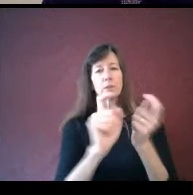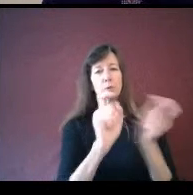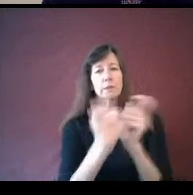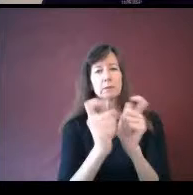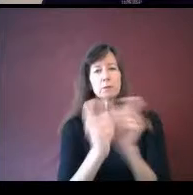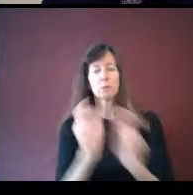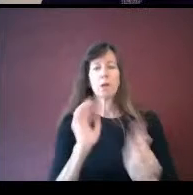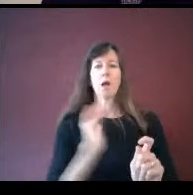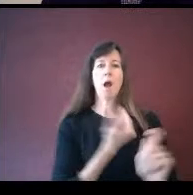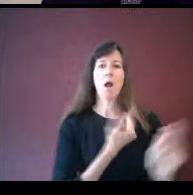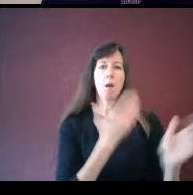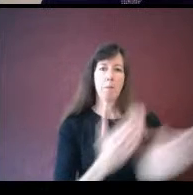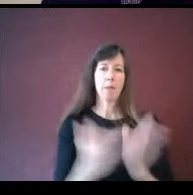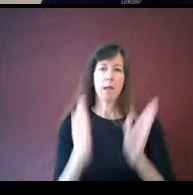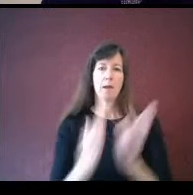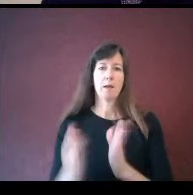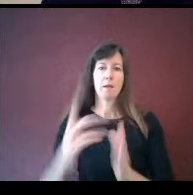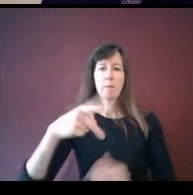we at least